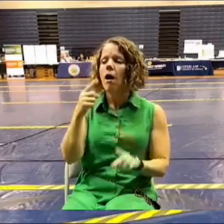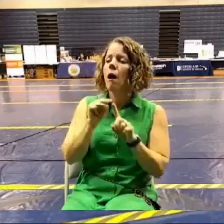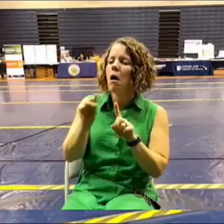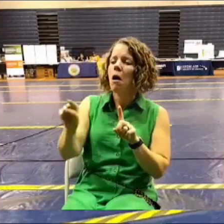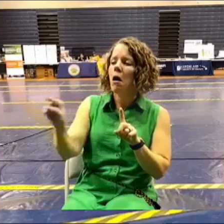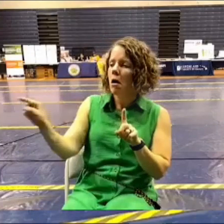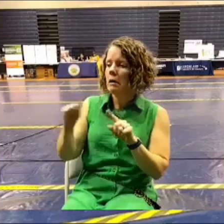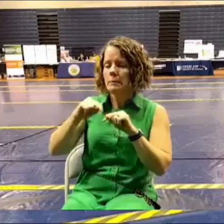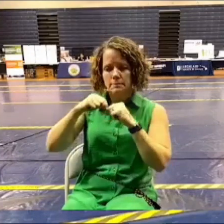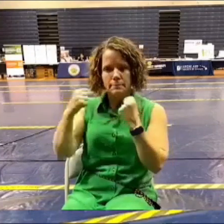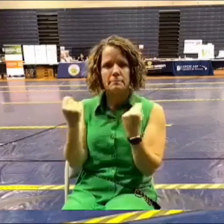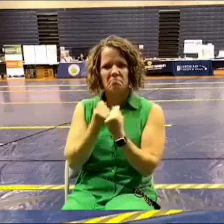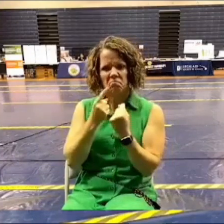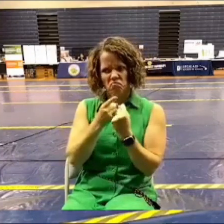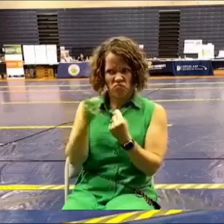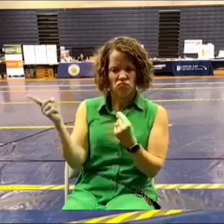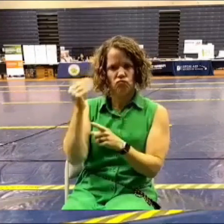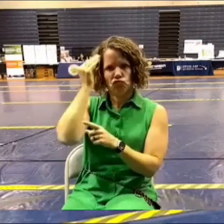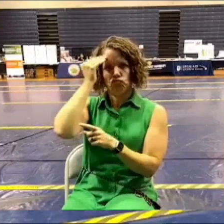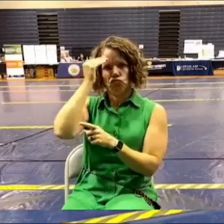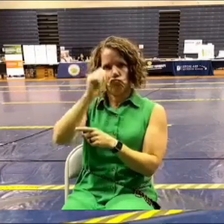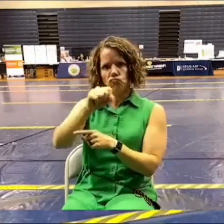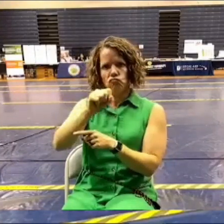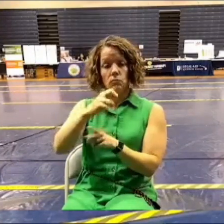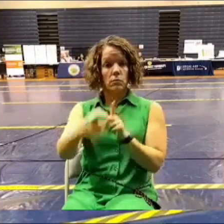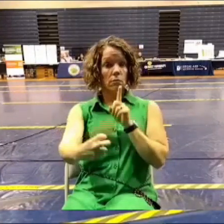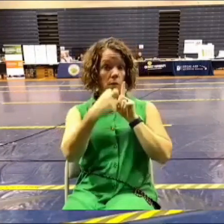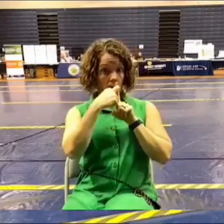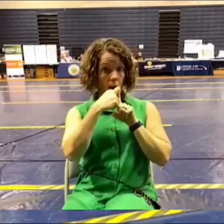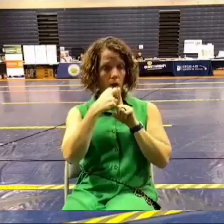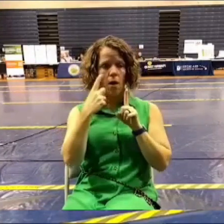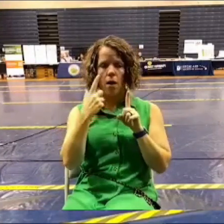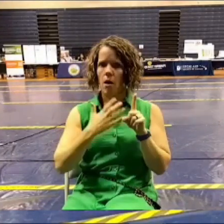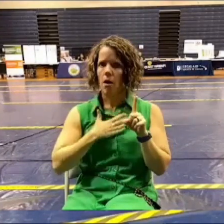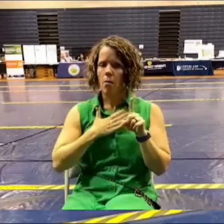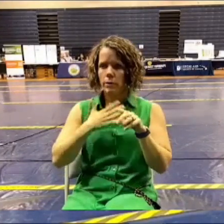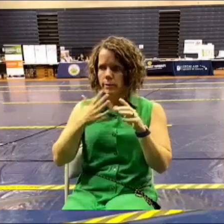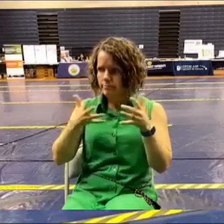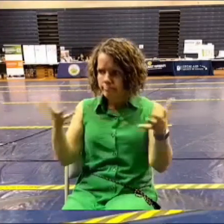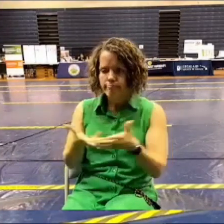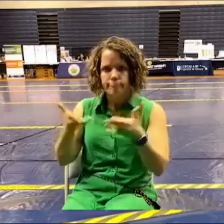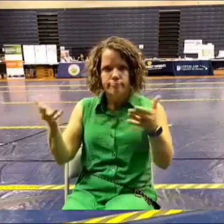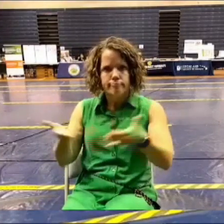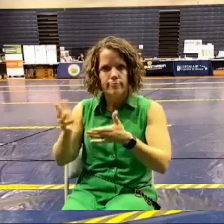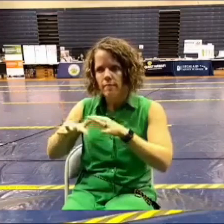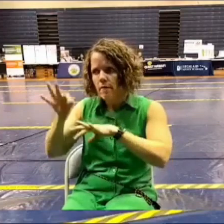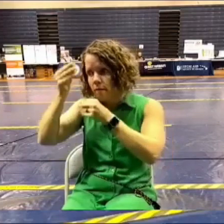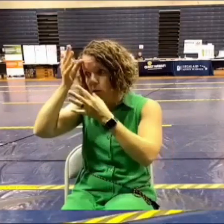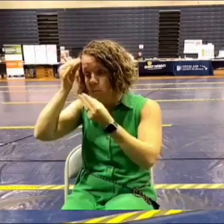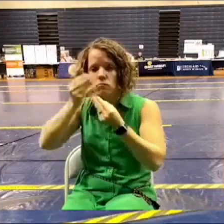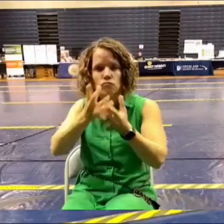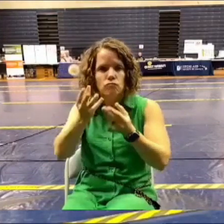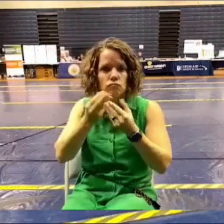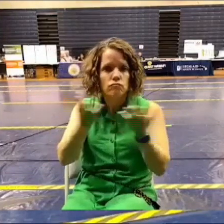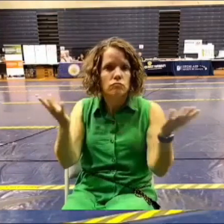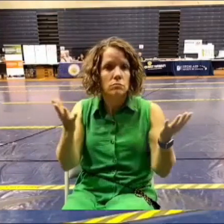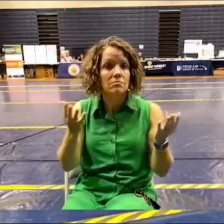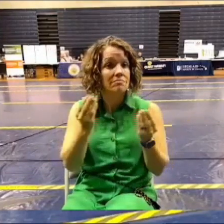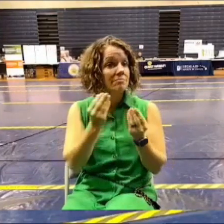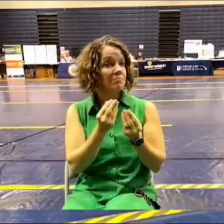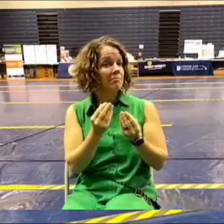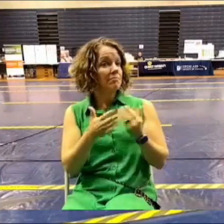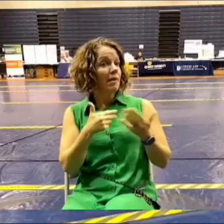everybody else on this committee here. But I just want to say aloha to you guys. And I may not know you, but I love you very